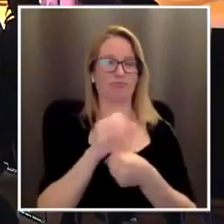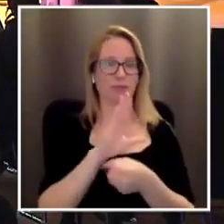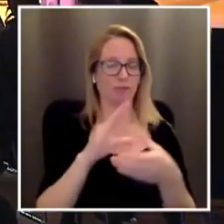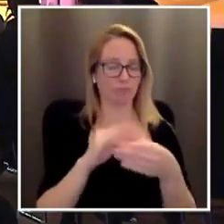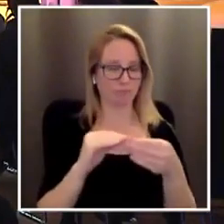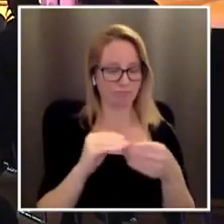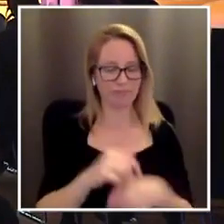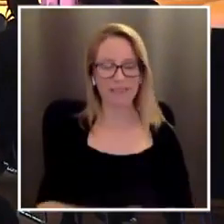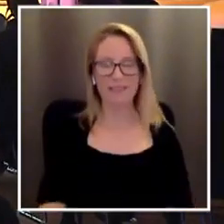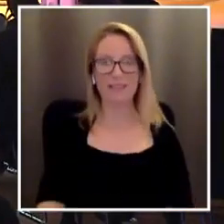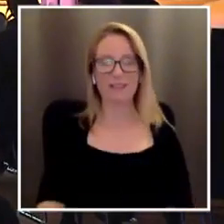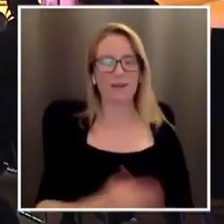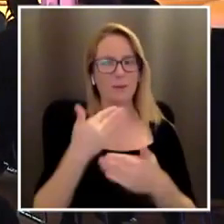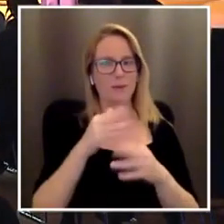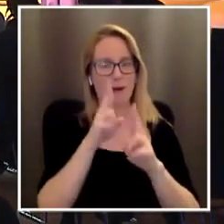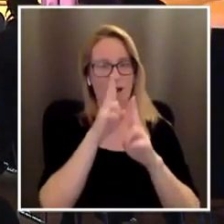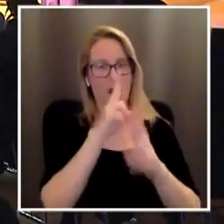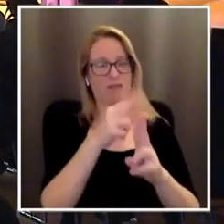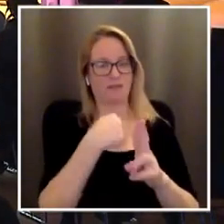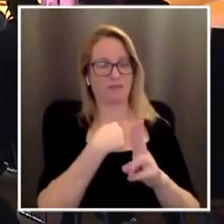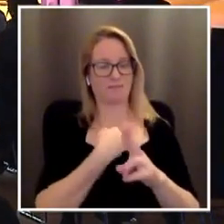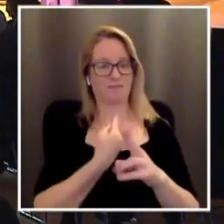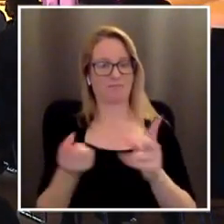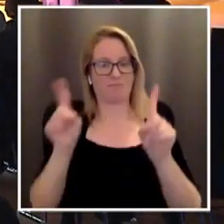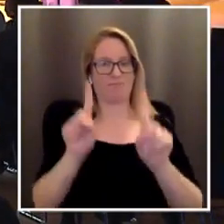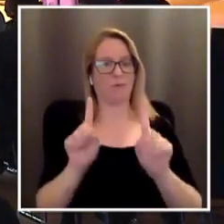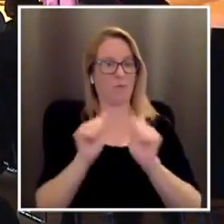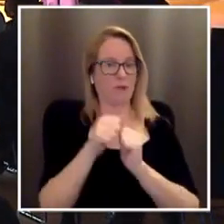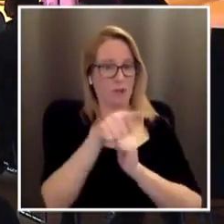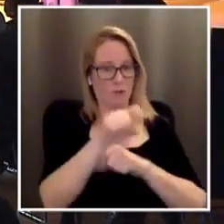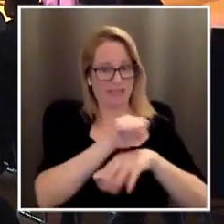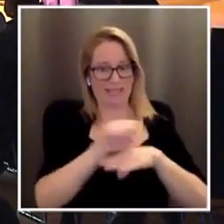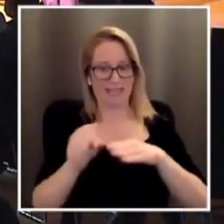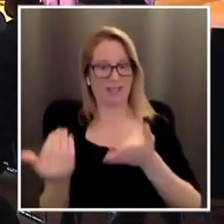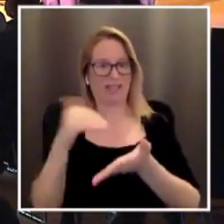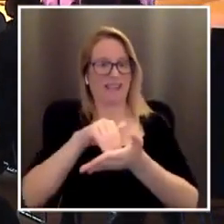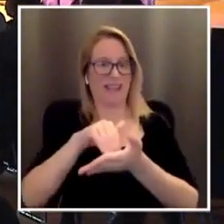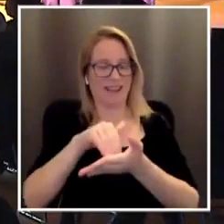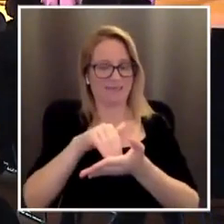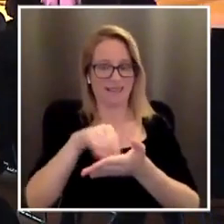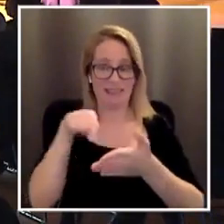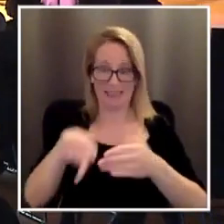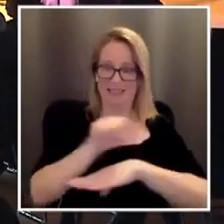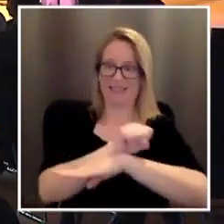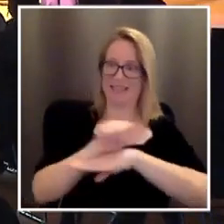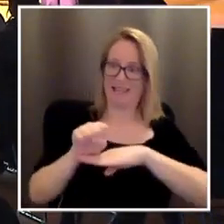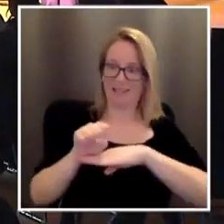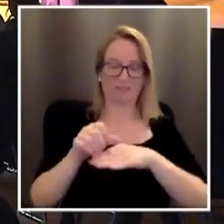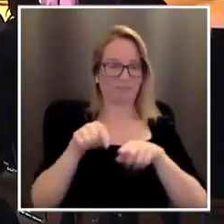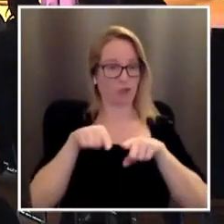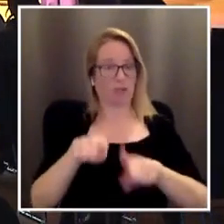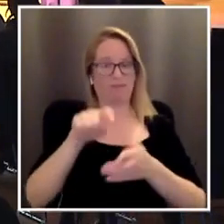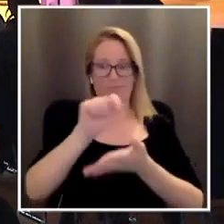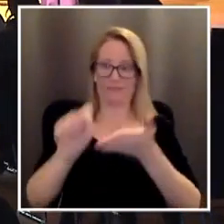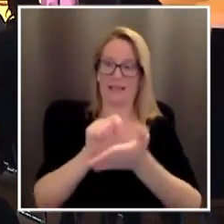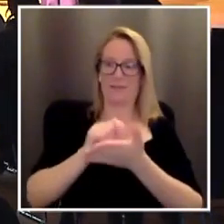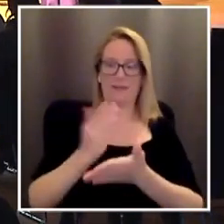It's such an honor to be on the stage with you again at this stage of both of our